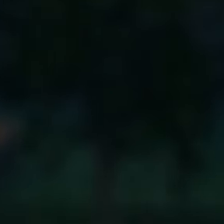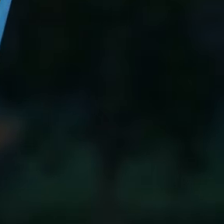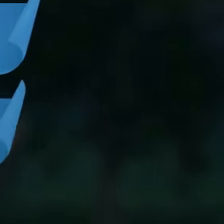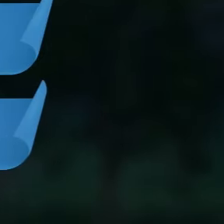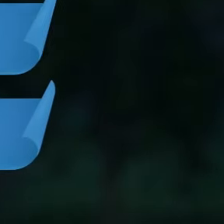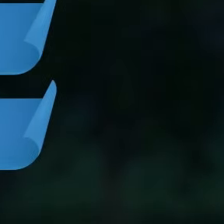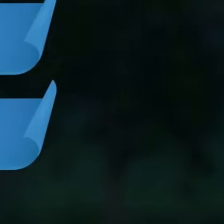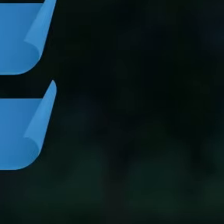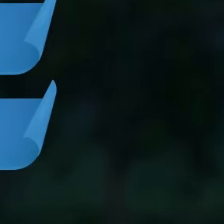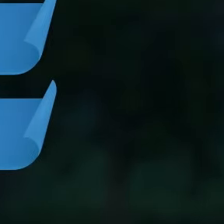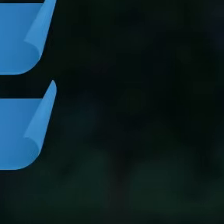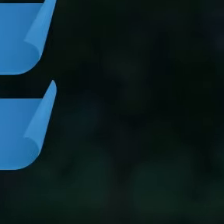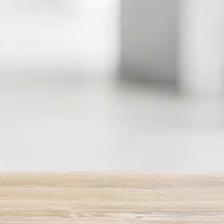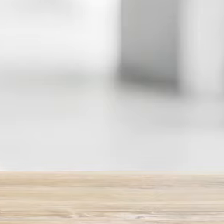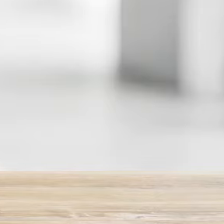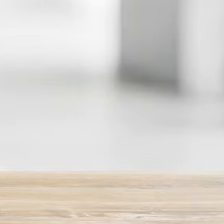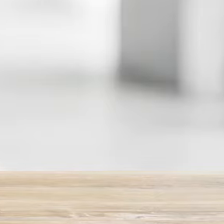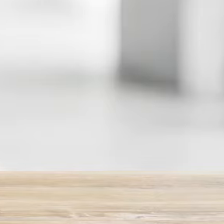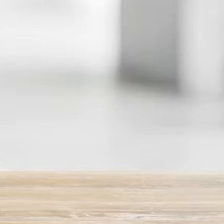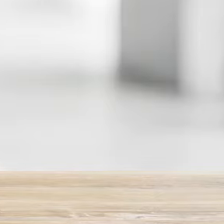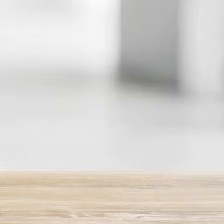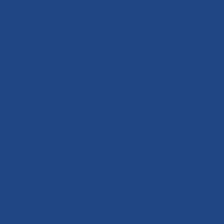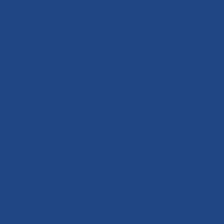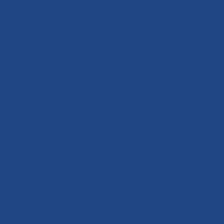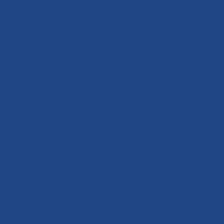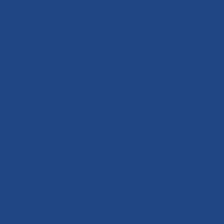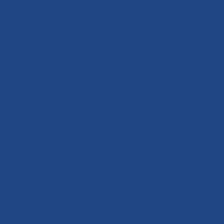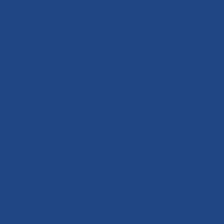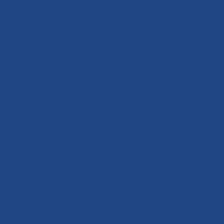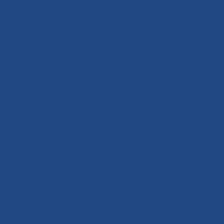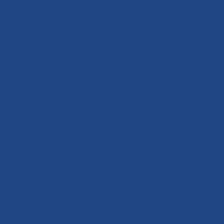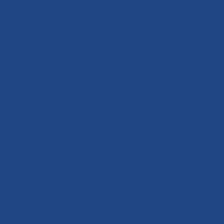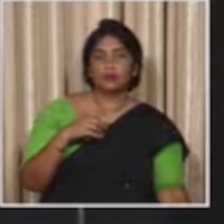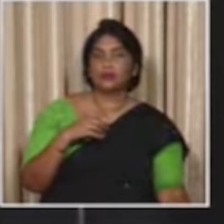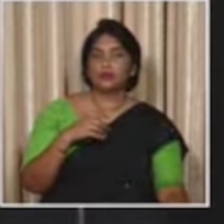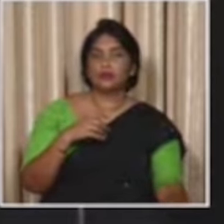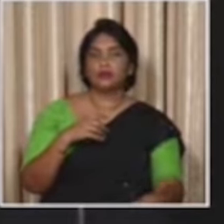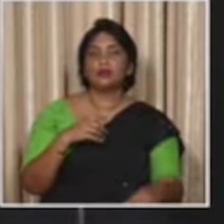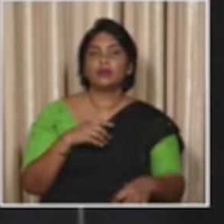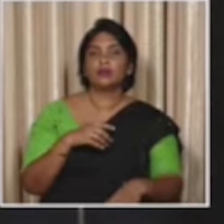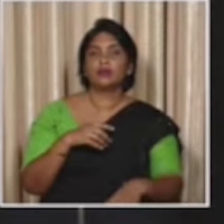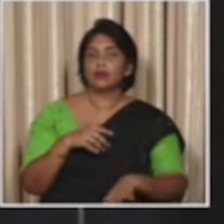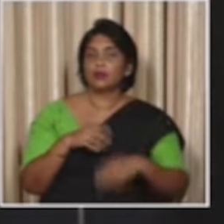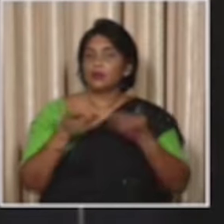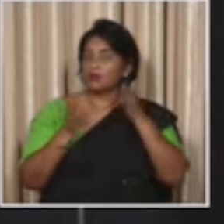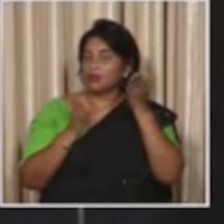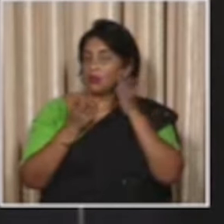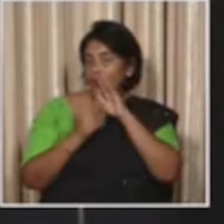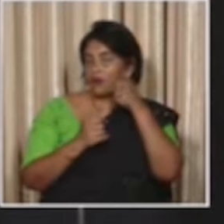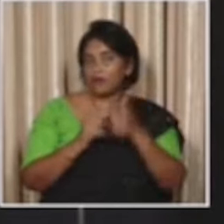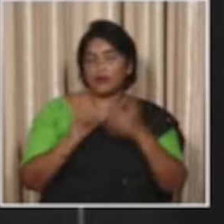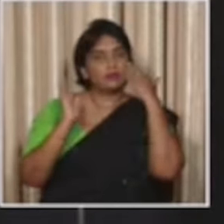Aquaproof 7-in-1. High-performing waterproofing paint, Nippon Paint. The coatings expert. The entire world